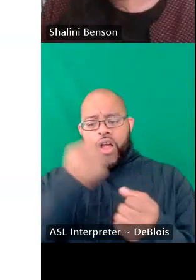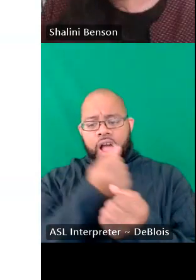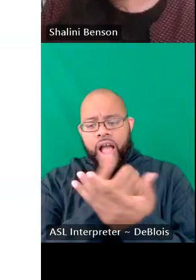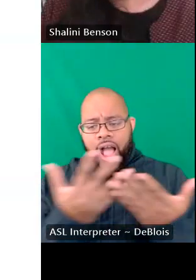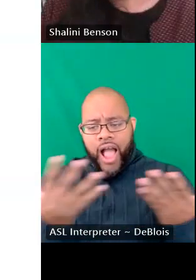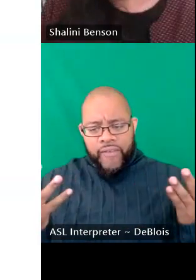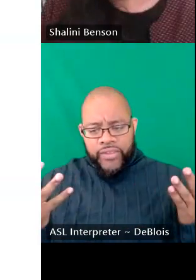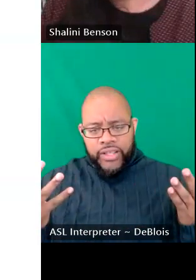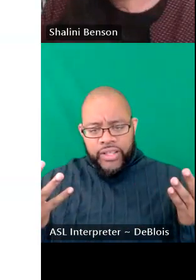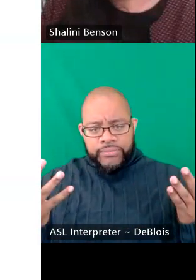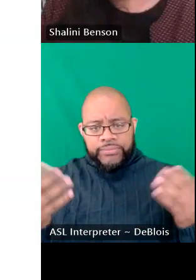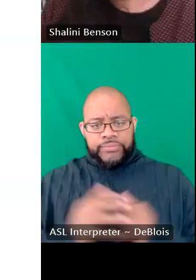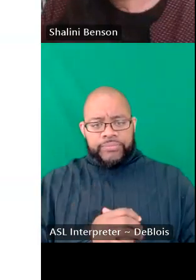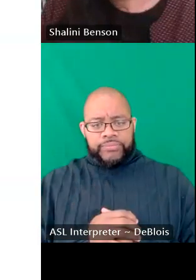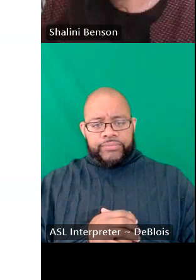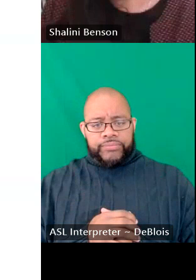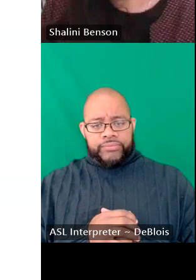been listening.